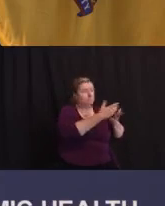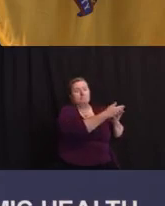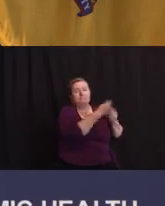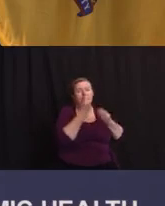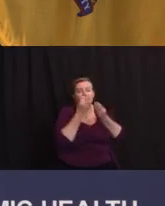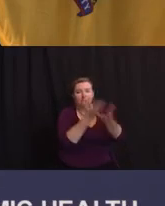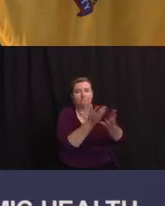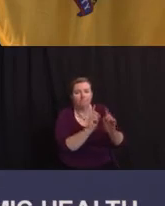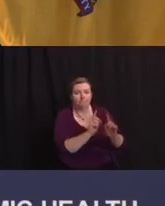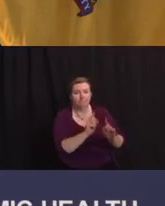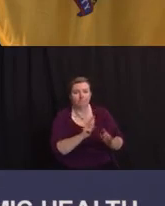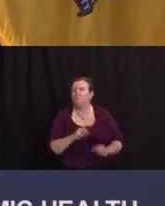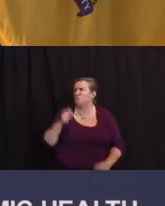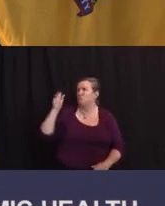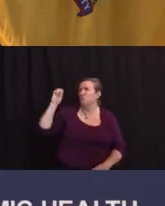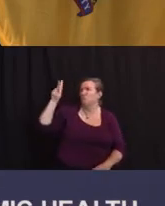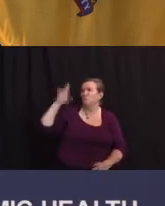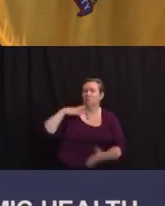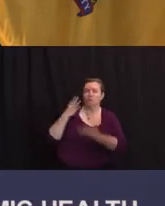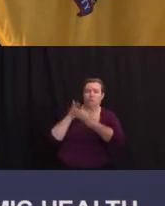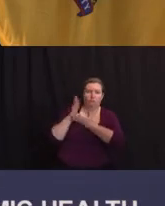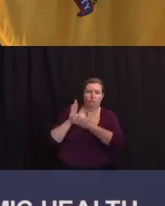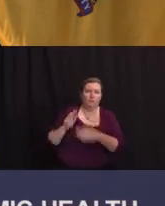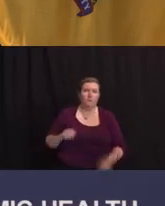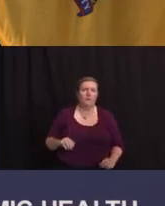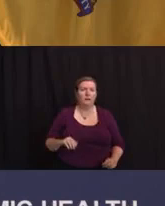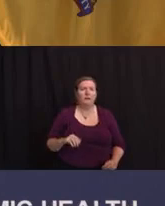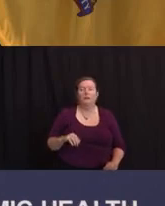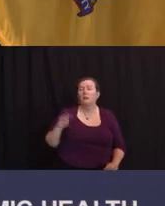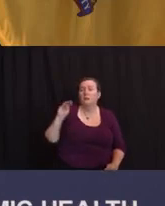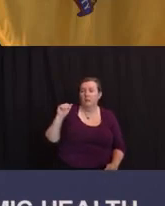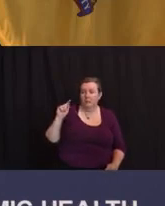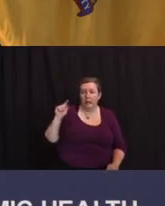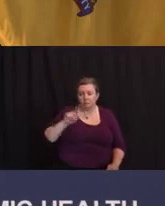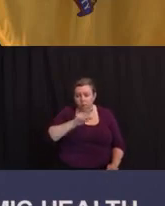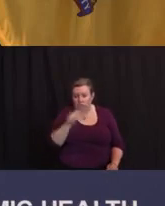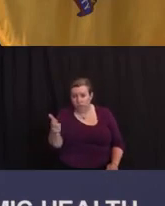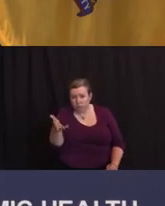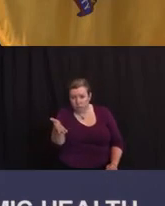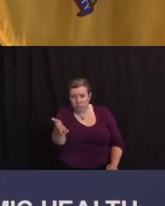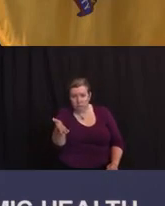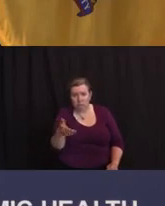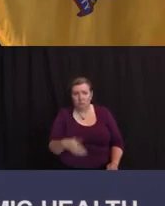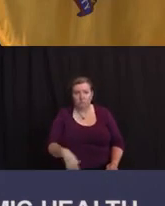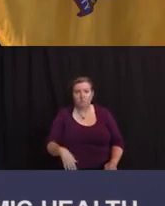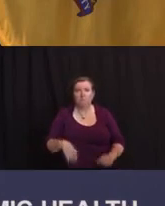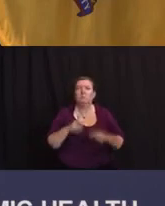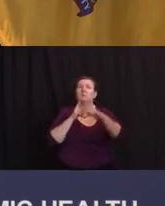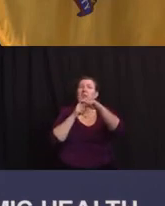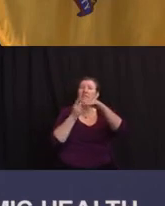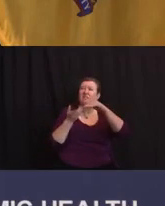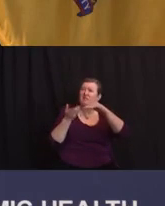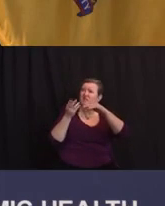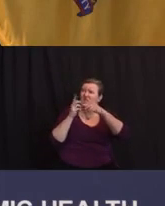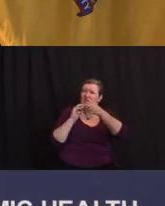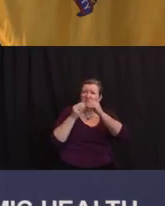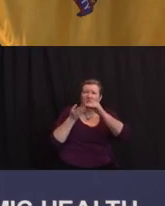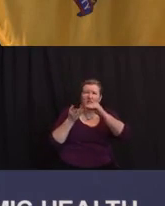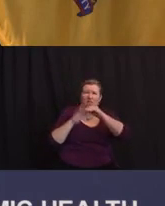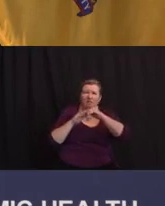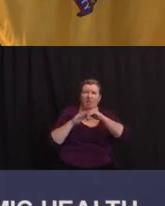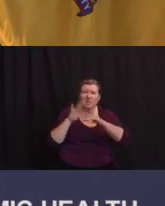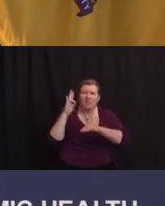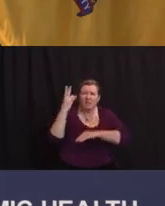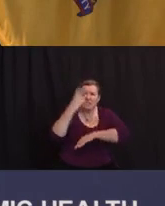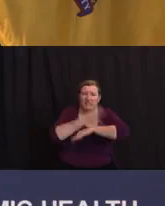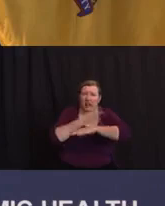you. Matt, good afternoon. Good afternoon. With cases rising and the 7-day average up 100% over